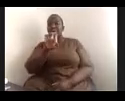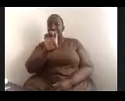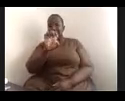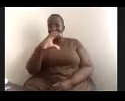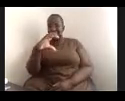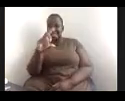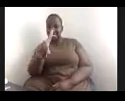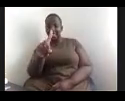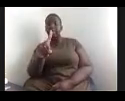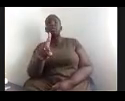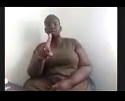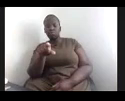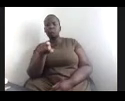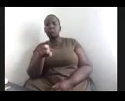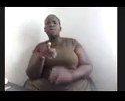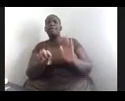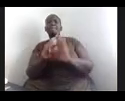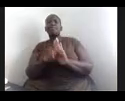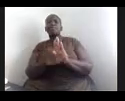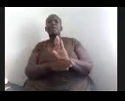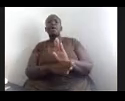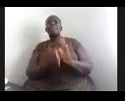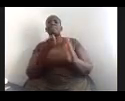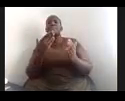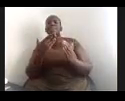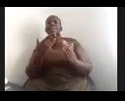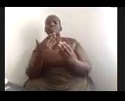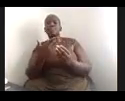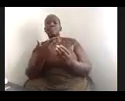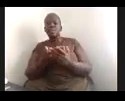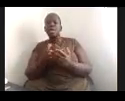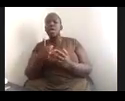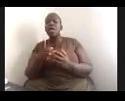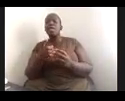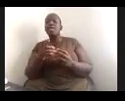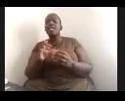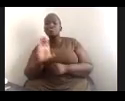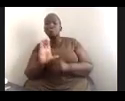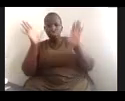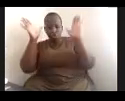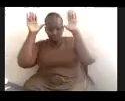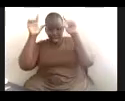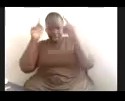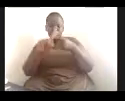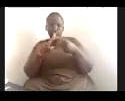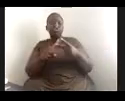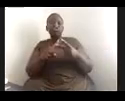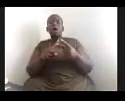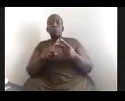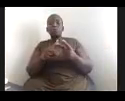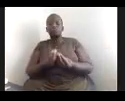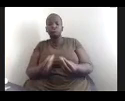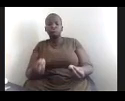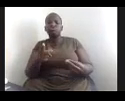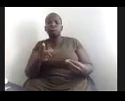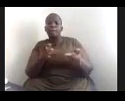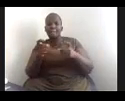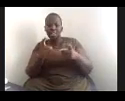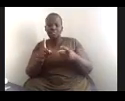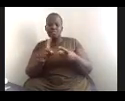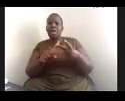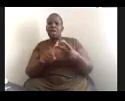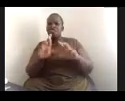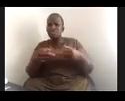childhood development programs, that's your creches and your nurseries. There's rules about how they're managed and